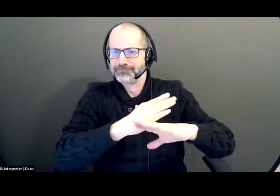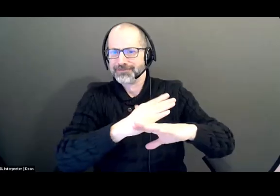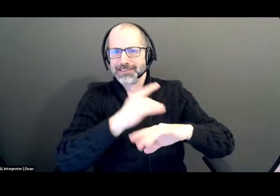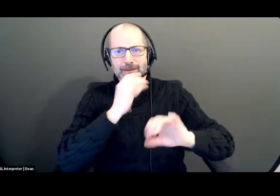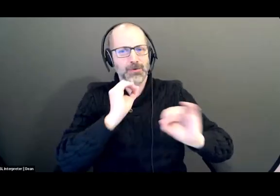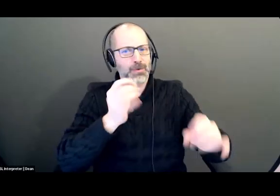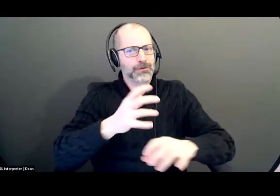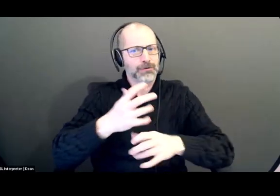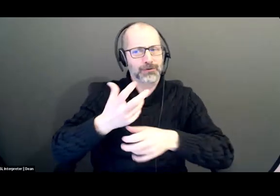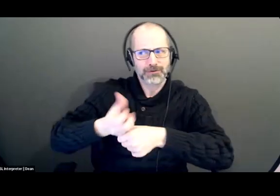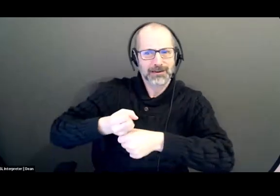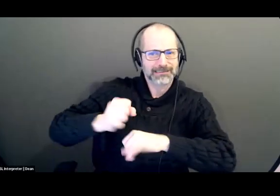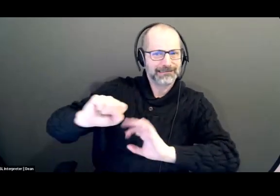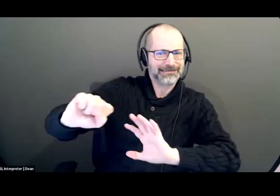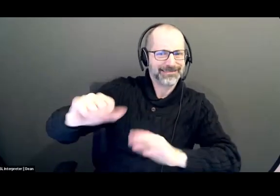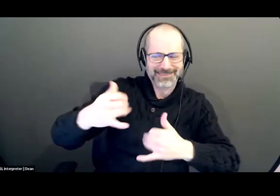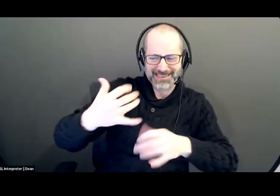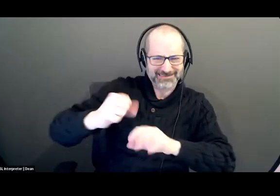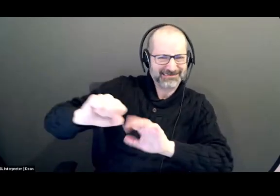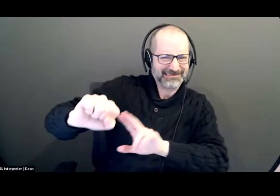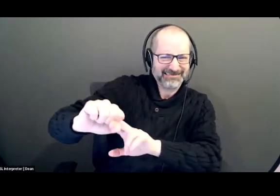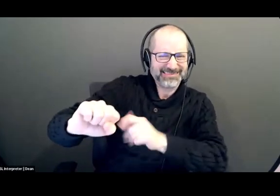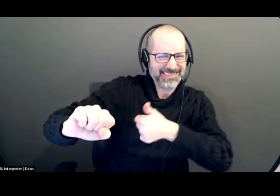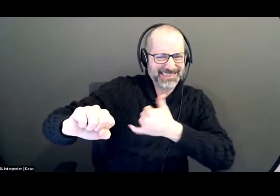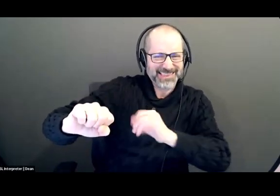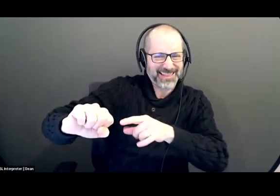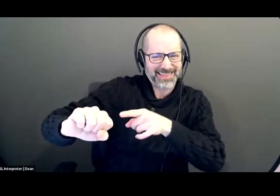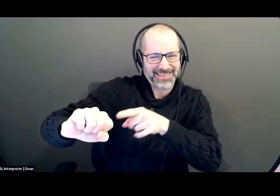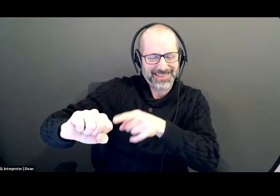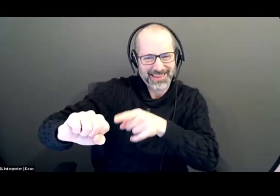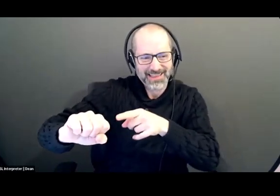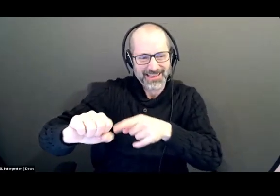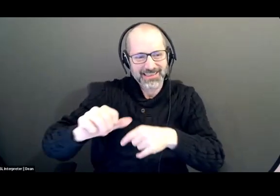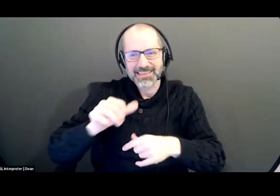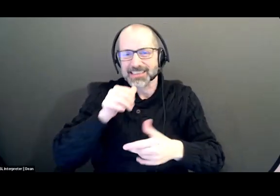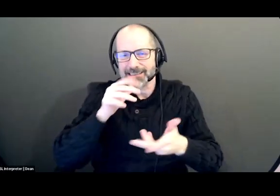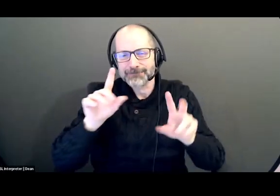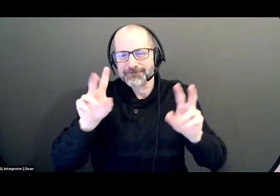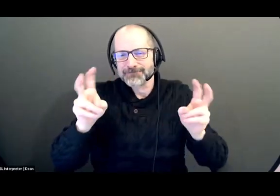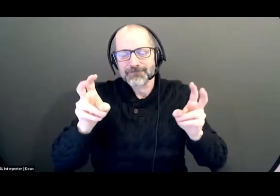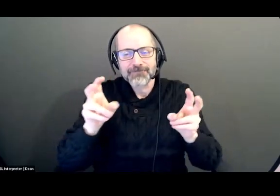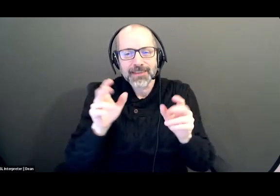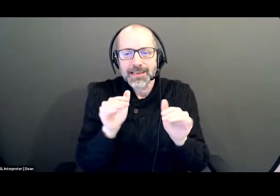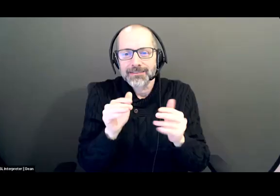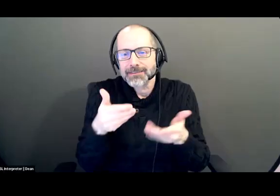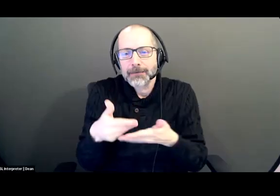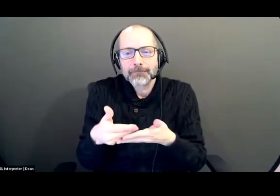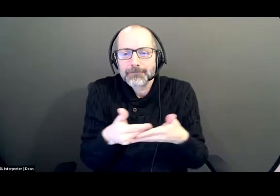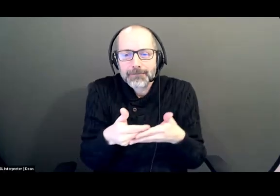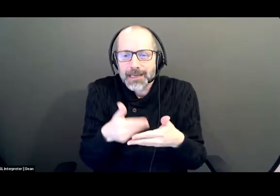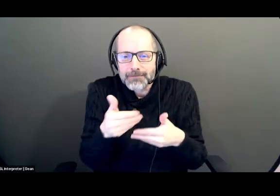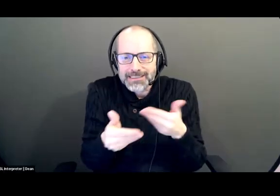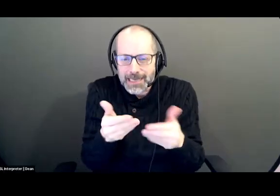system, they trust. We're part of a system. We don't want to be part of it, but we're there, but they just trust it. And